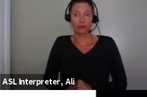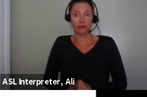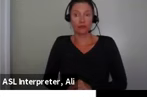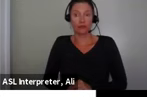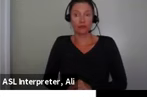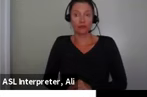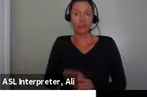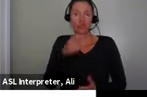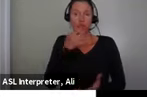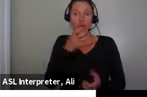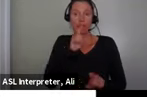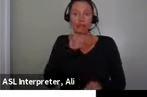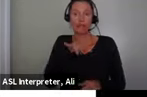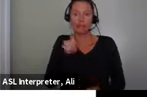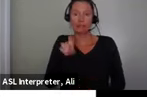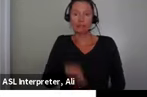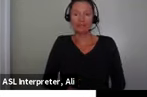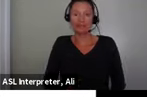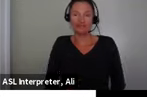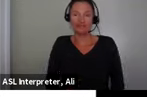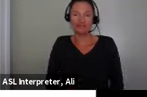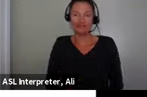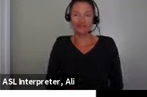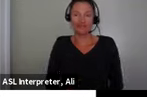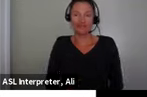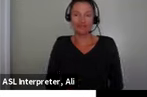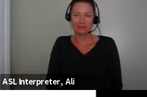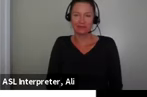who would like to take that question?